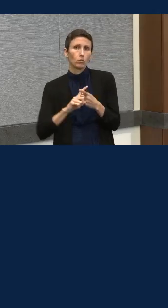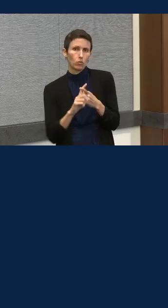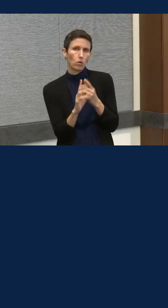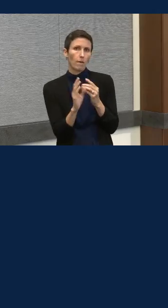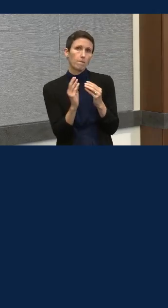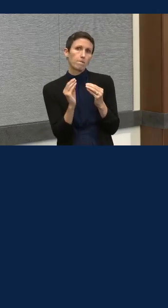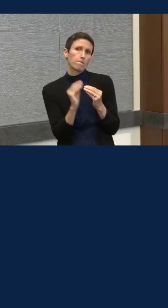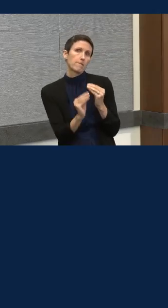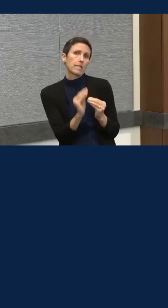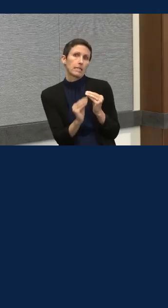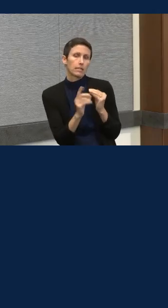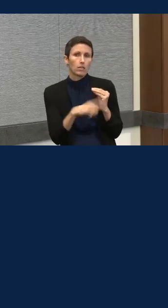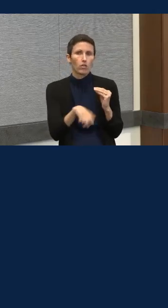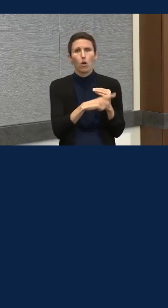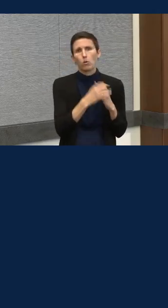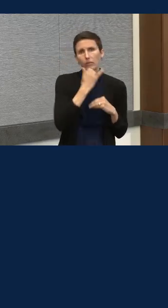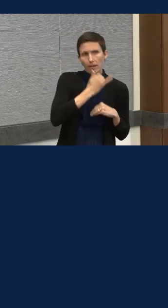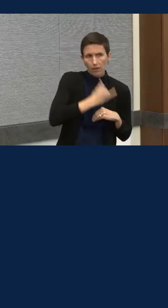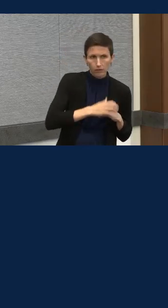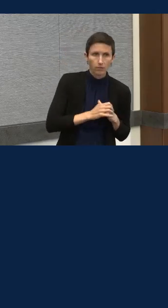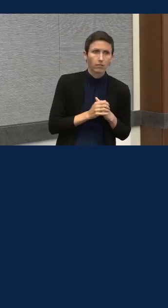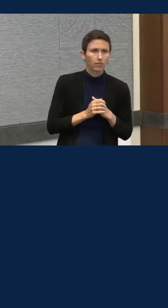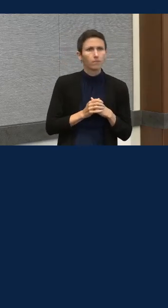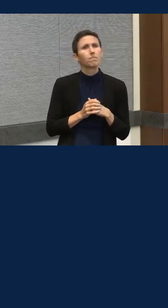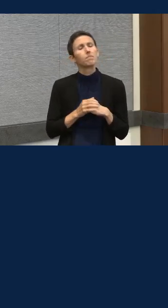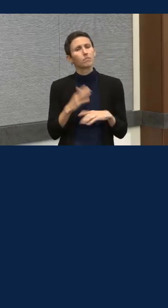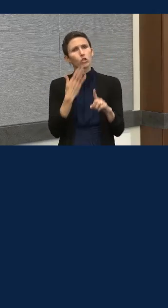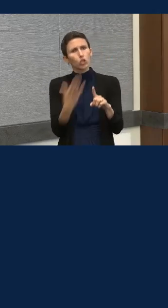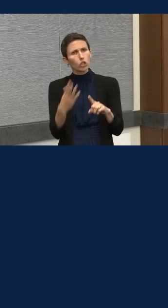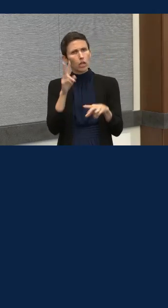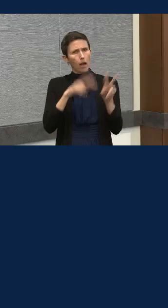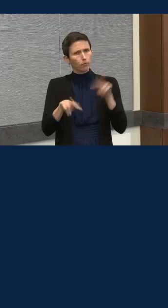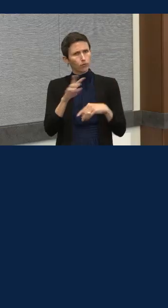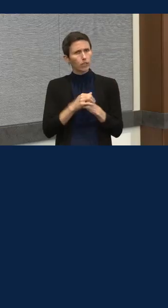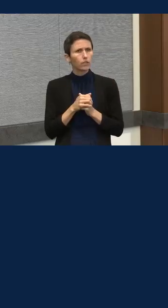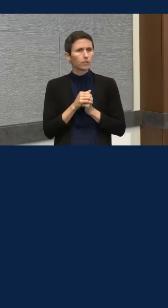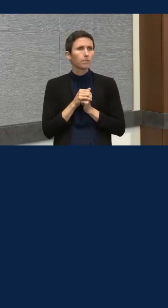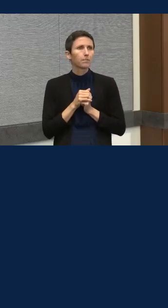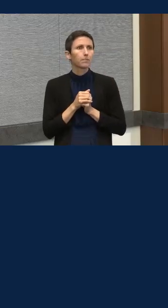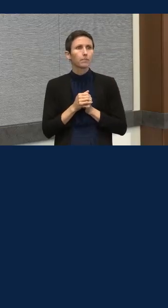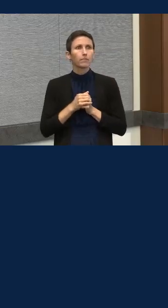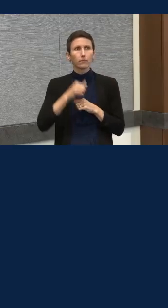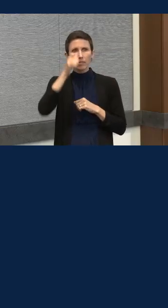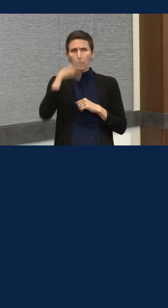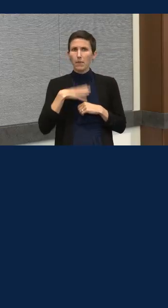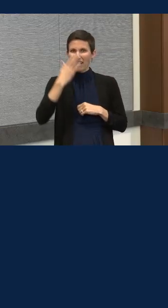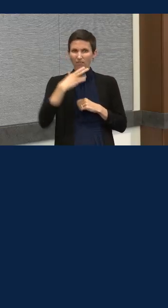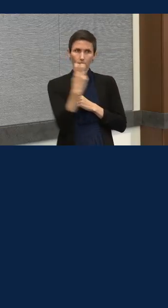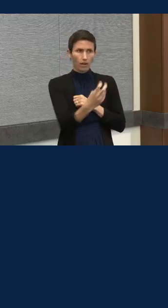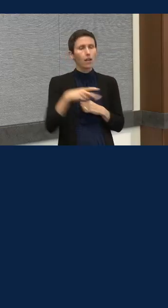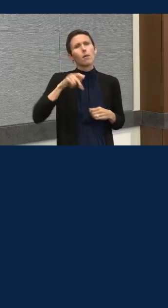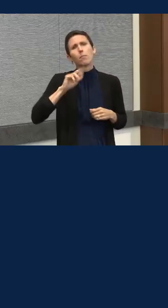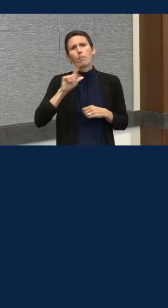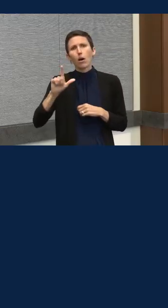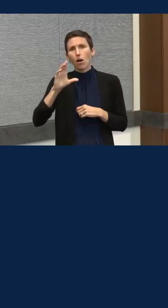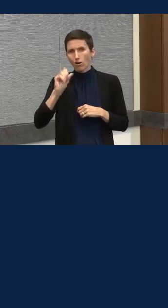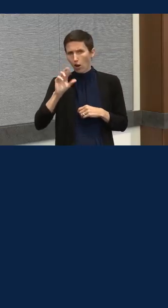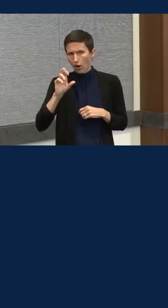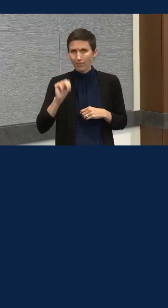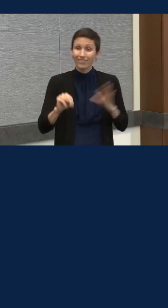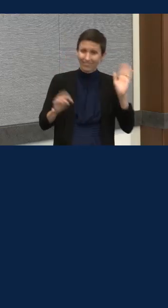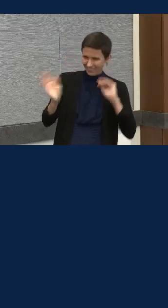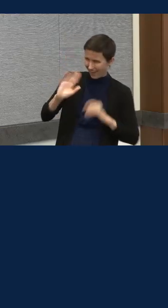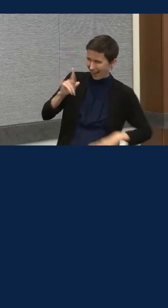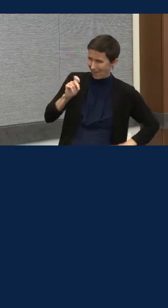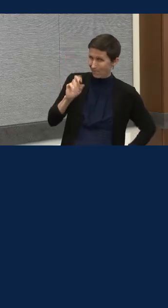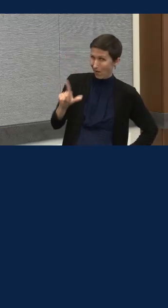imperfections of the scanner. So very insightful observation. Isn't it? I'm Paul Carson. Hi, Paul.